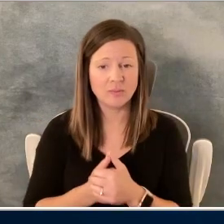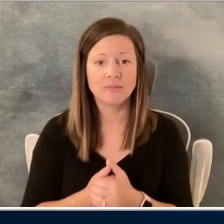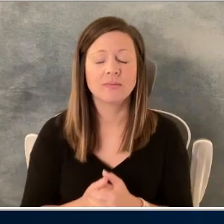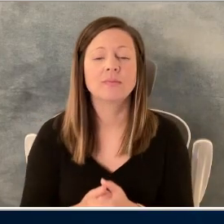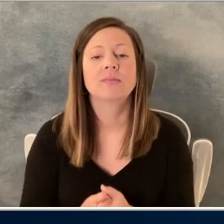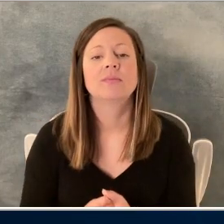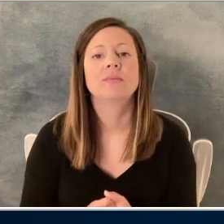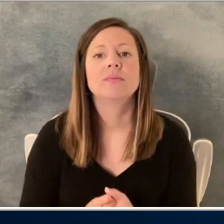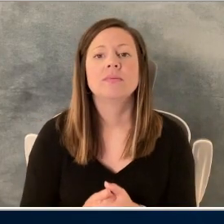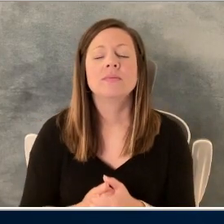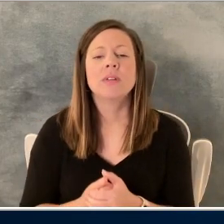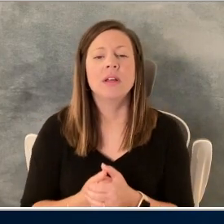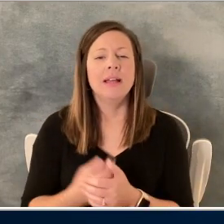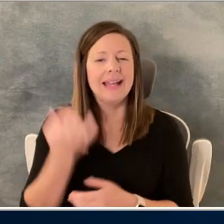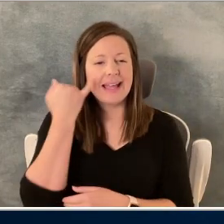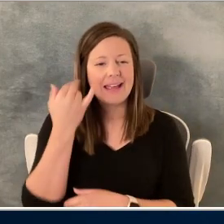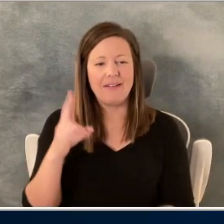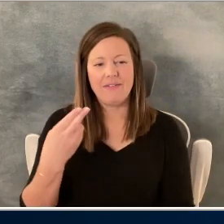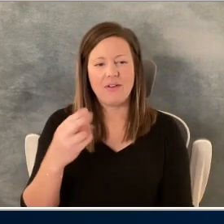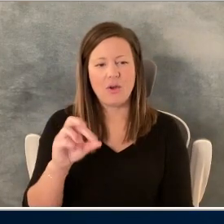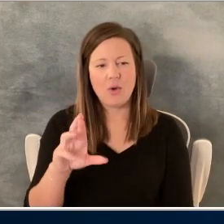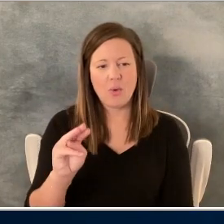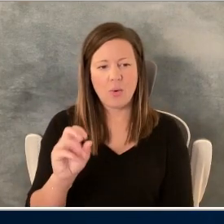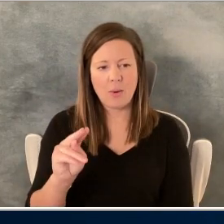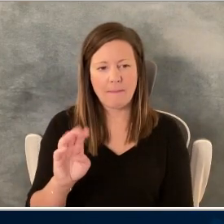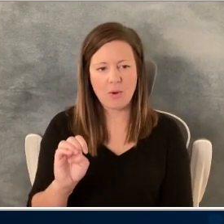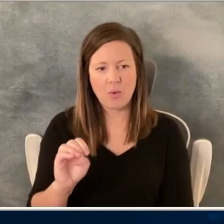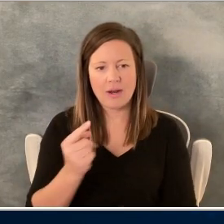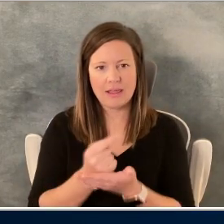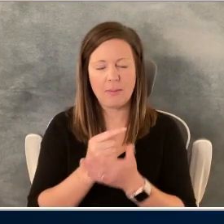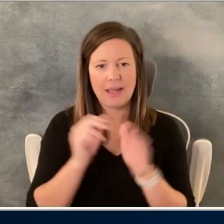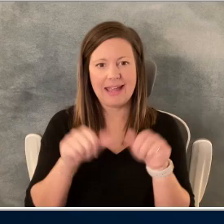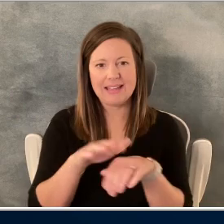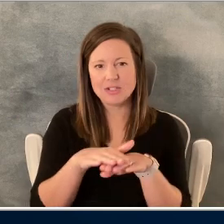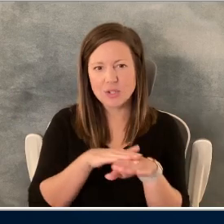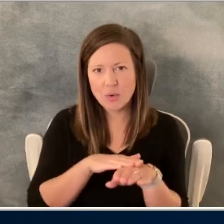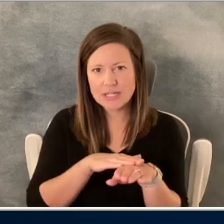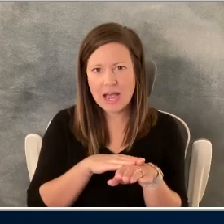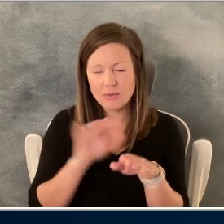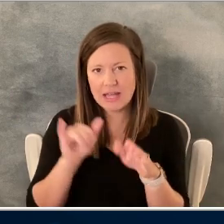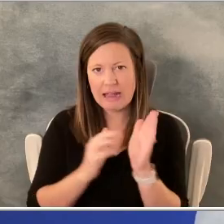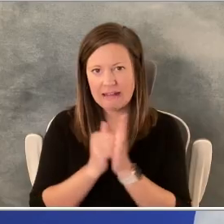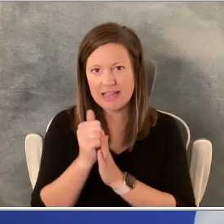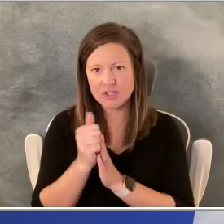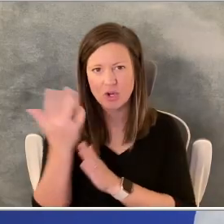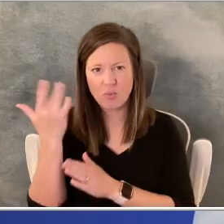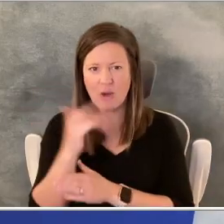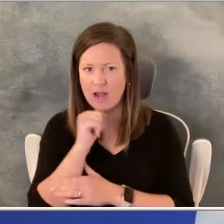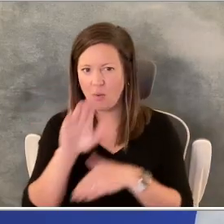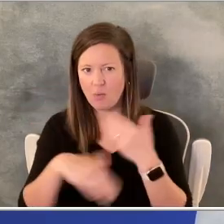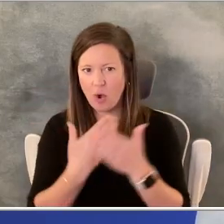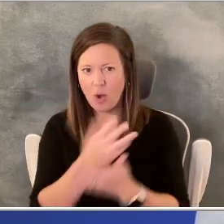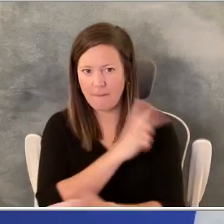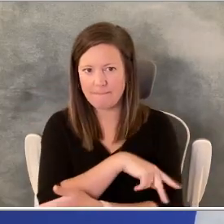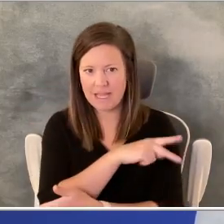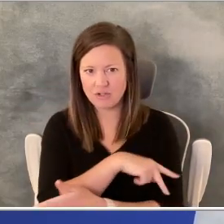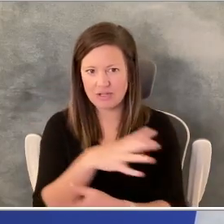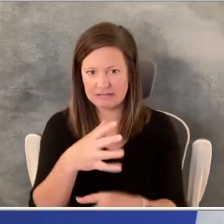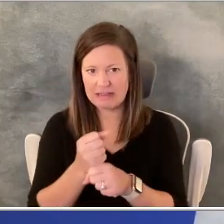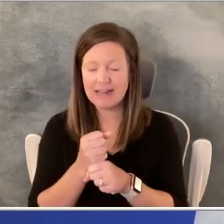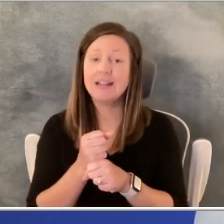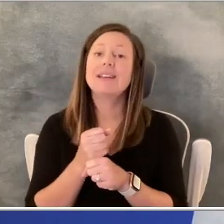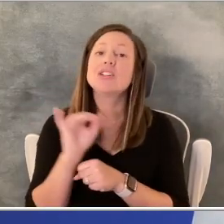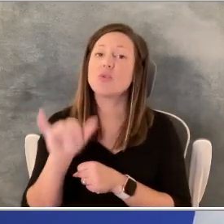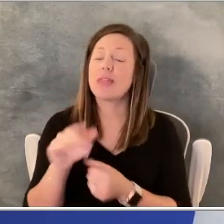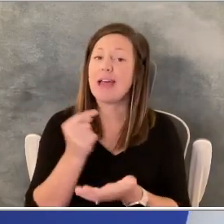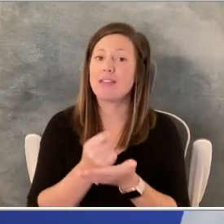if hormone therapy can slow down prostate cancer, why don't all patients get it? Hormone therapy is not a pleasant experience. So if you talk to guys